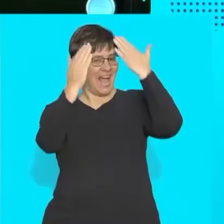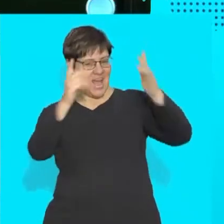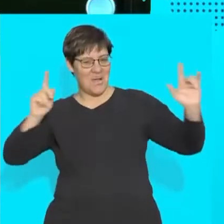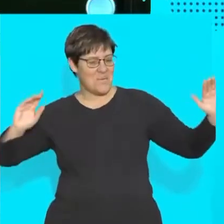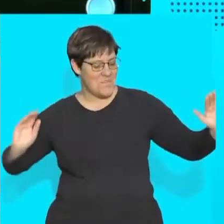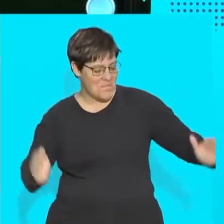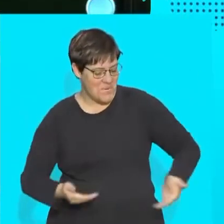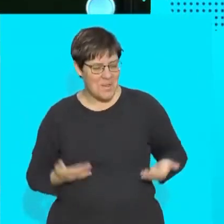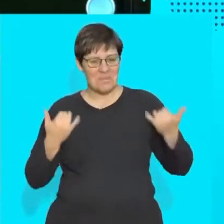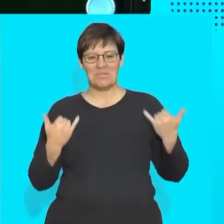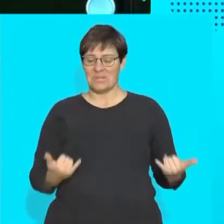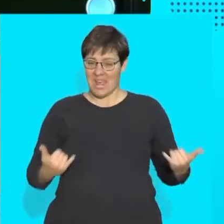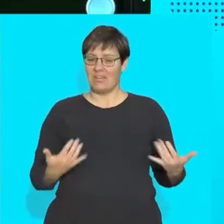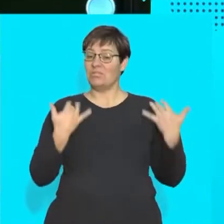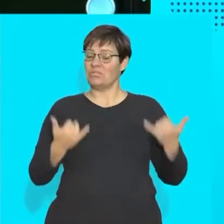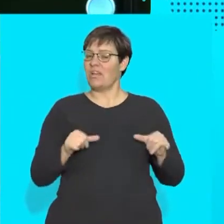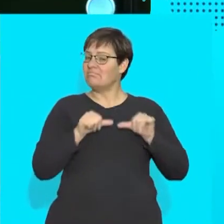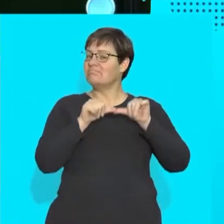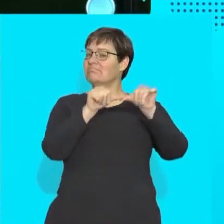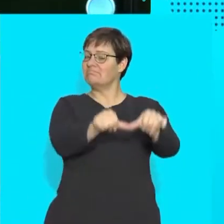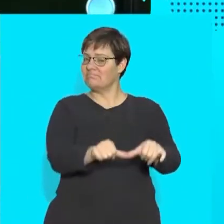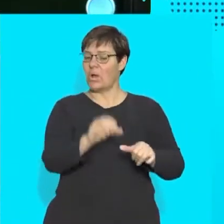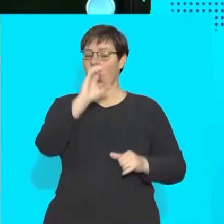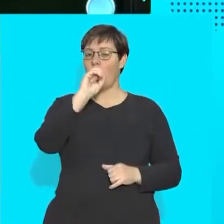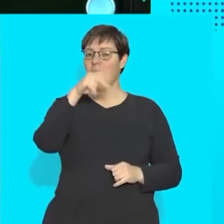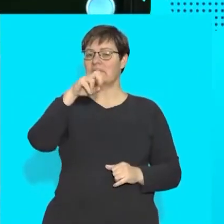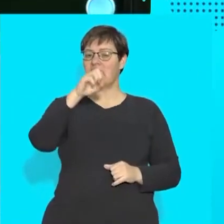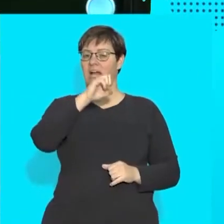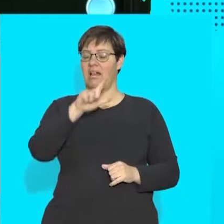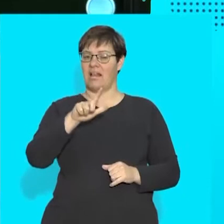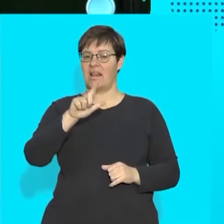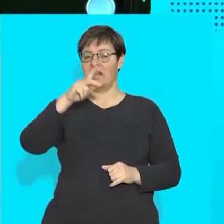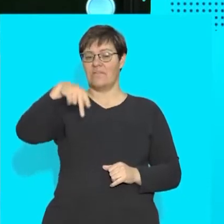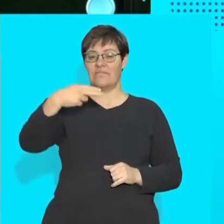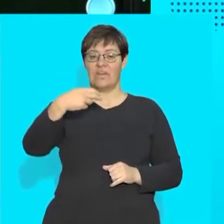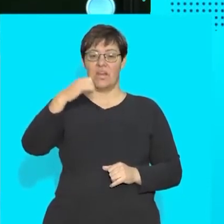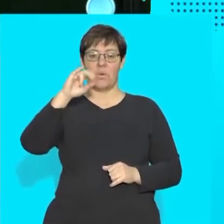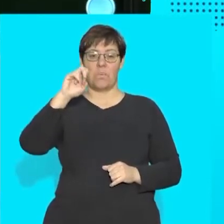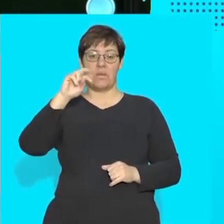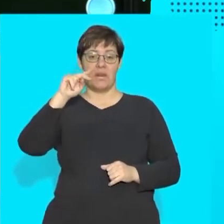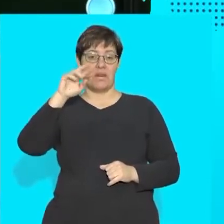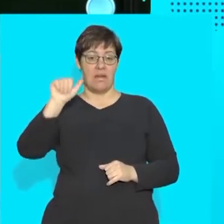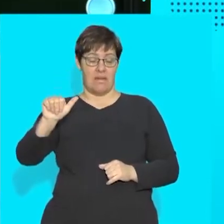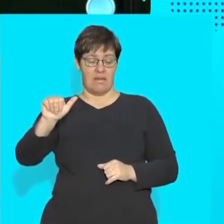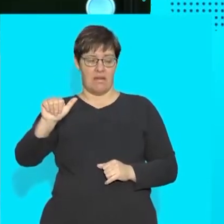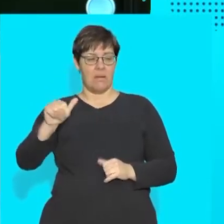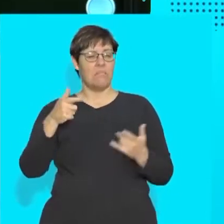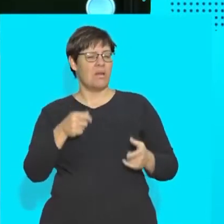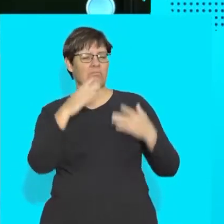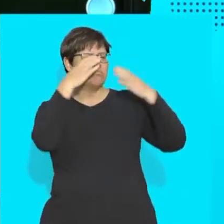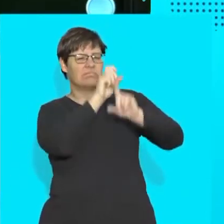Welcome everyone. Today we're carrying on our study of optical phenomena, and in fact what we're going to look at